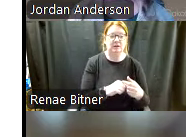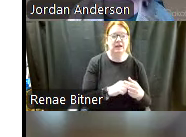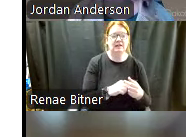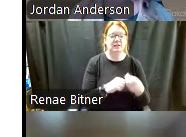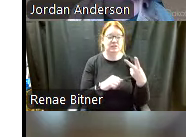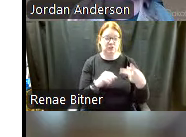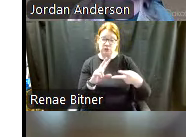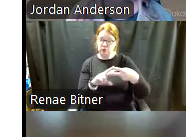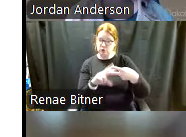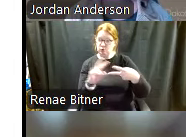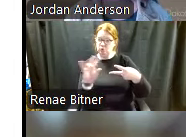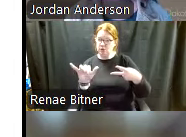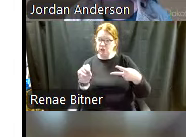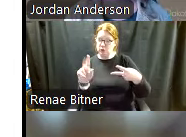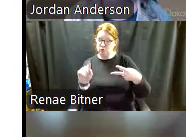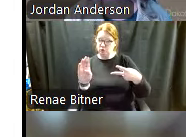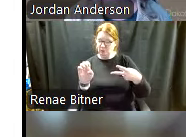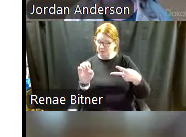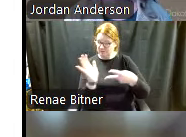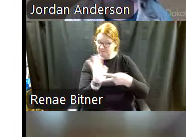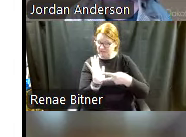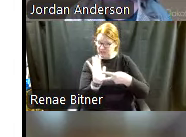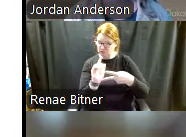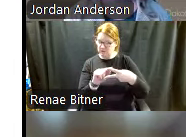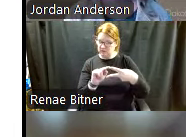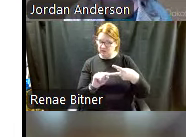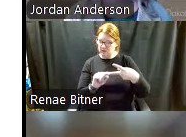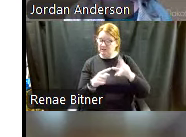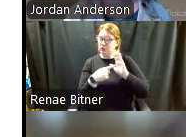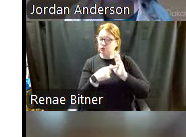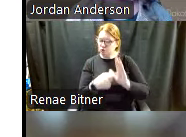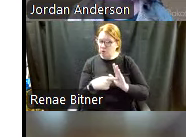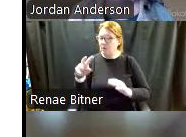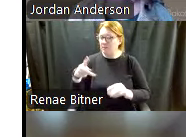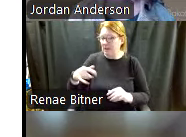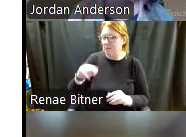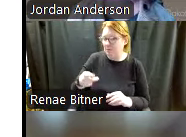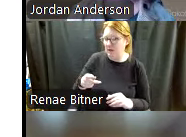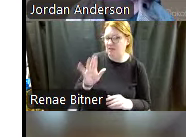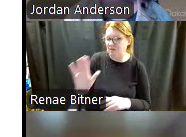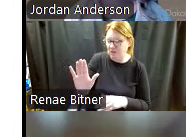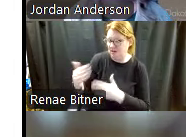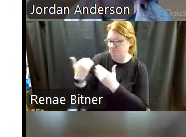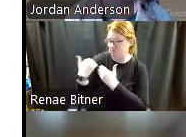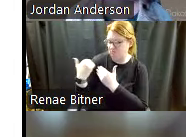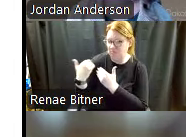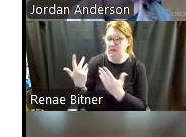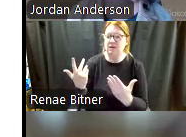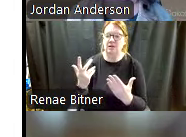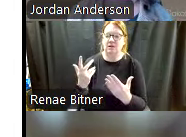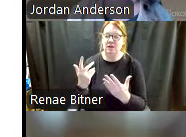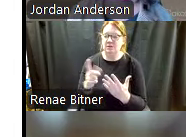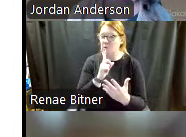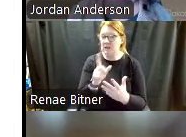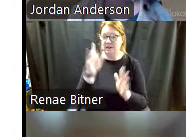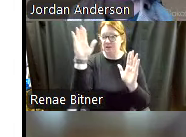really nice YouTube videos that just kind of show what the parent-infant program does. And I think they are wonderful